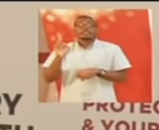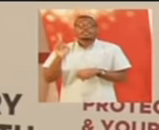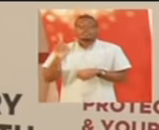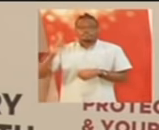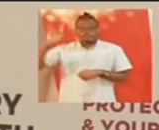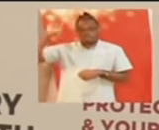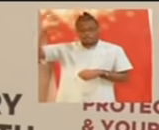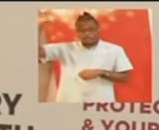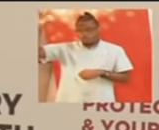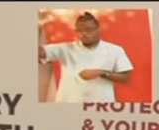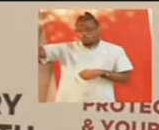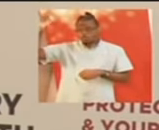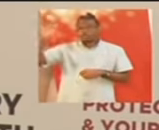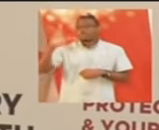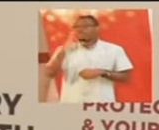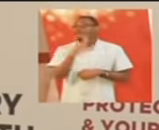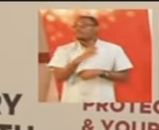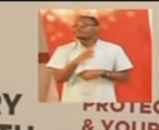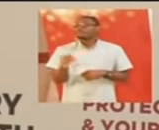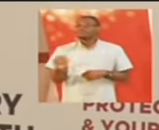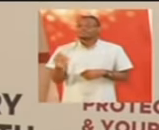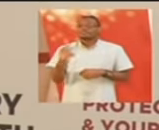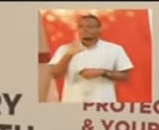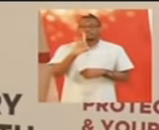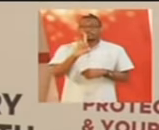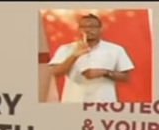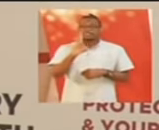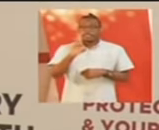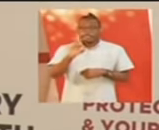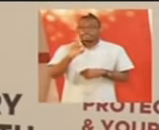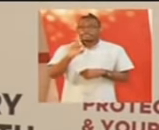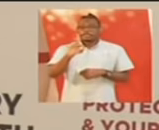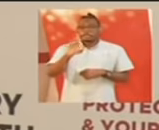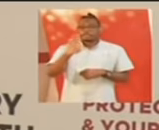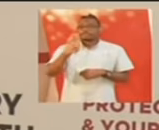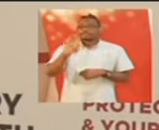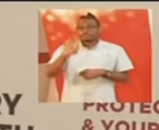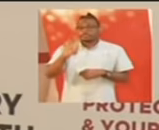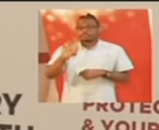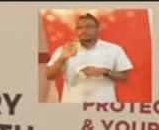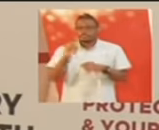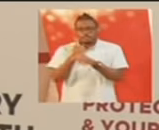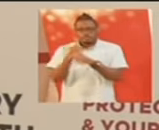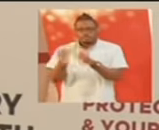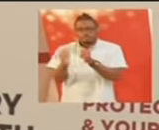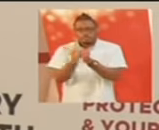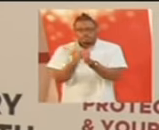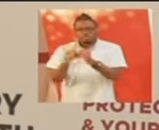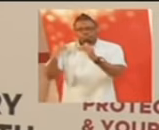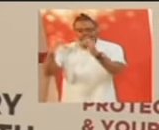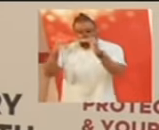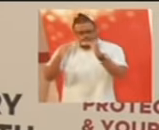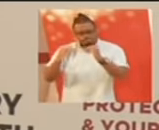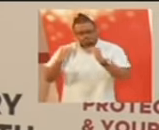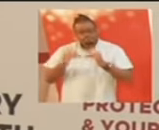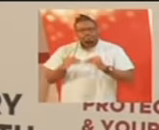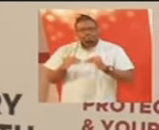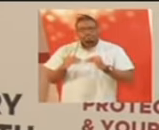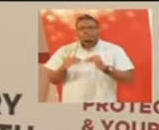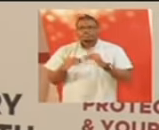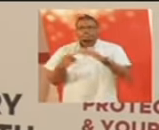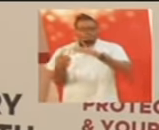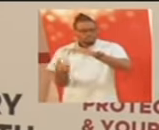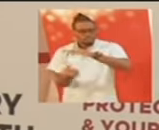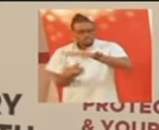Tobago and a facility at the Debe Halls. The next level really involves the quarantining of